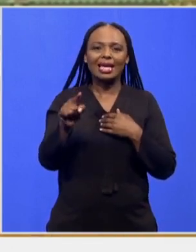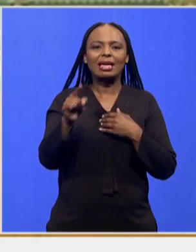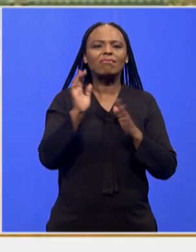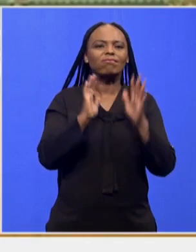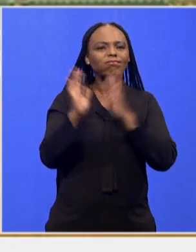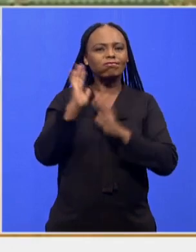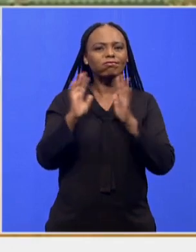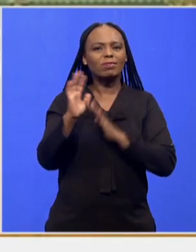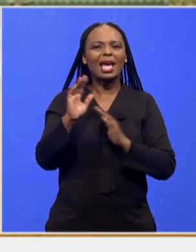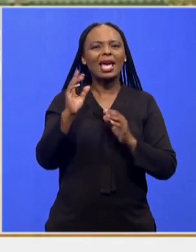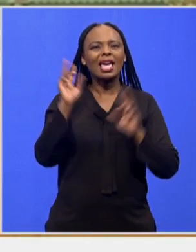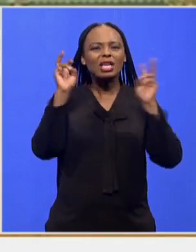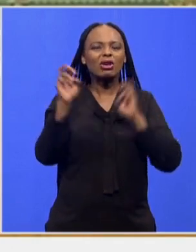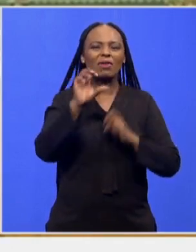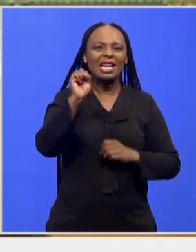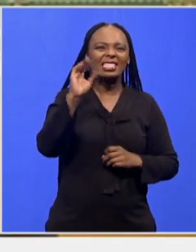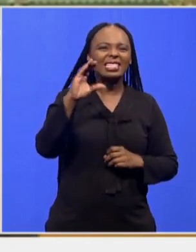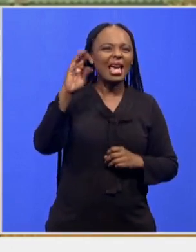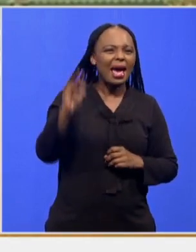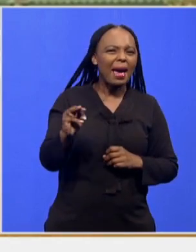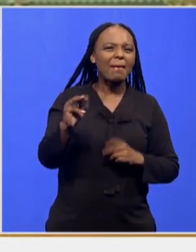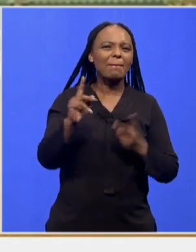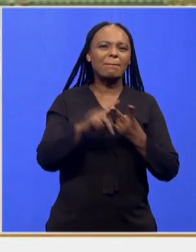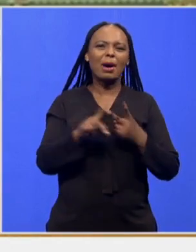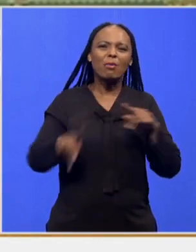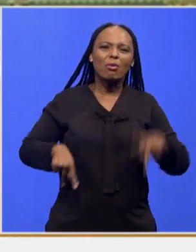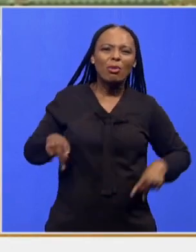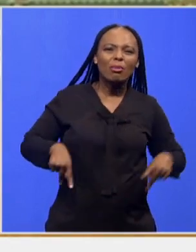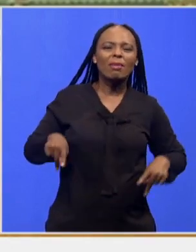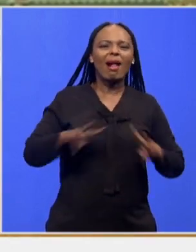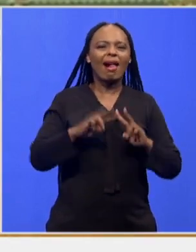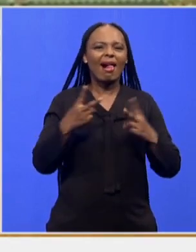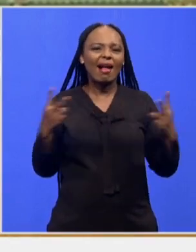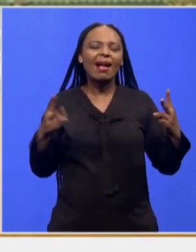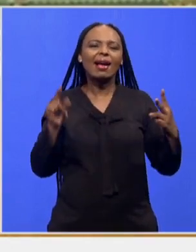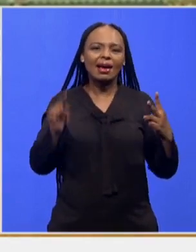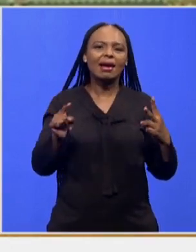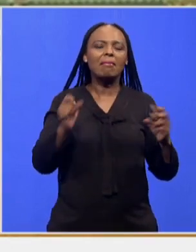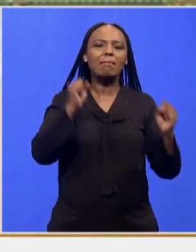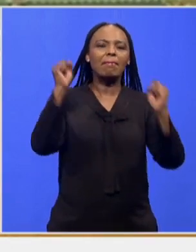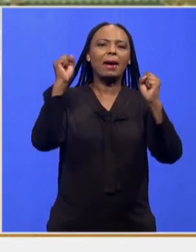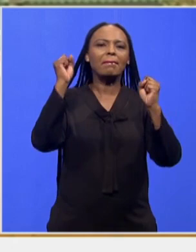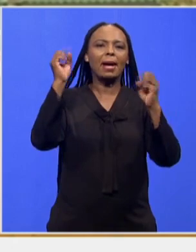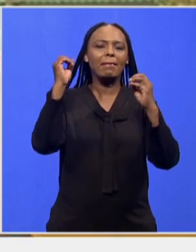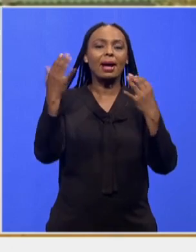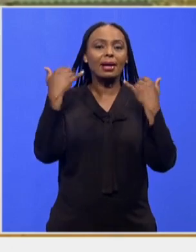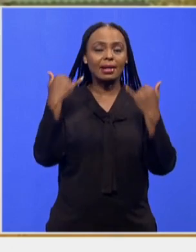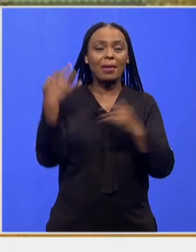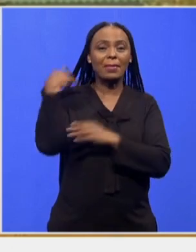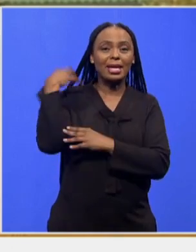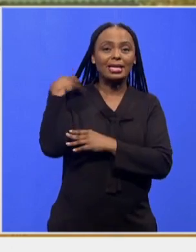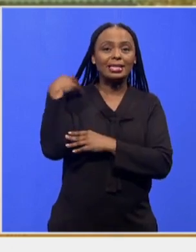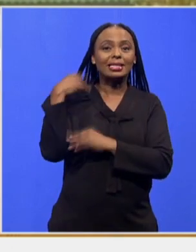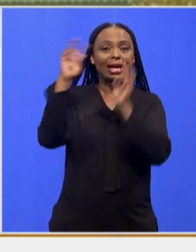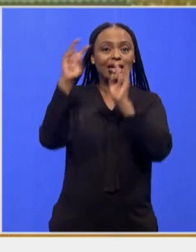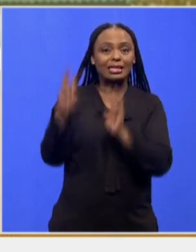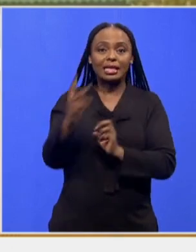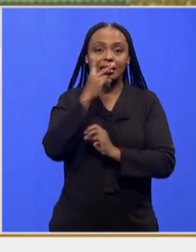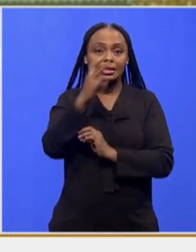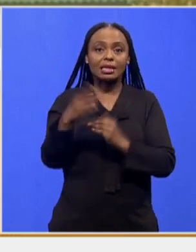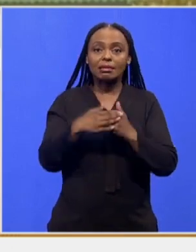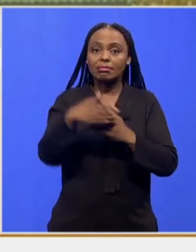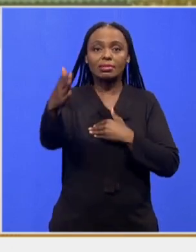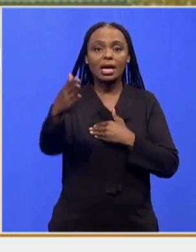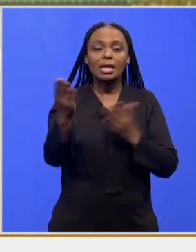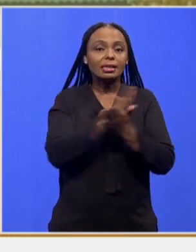will be very interesting as the Minister of Electricity takes up this portfolio, and as he's done, will he be able to address some